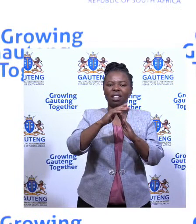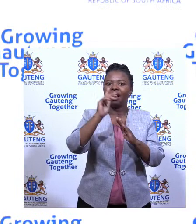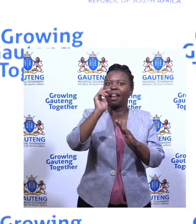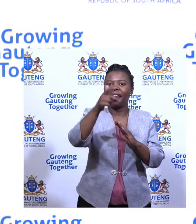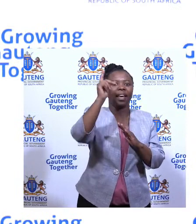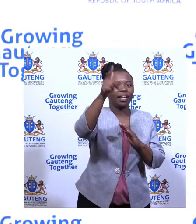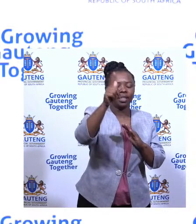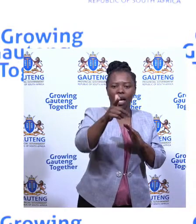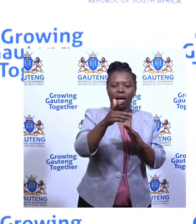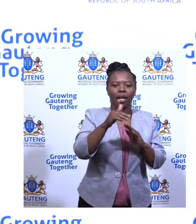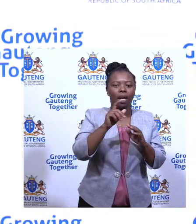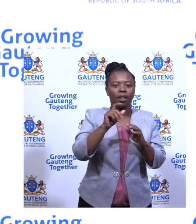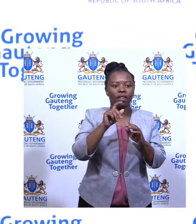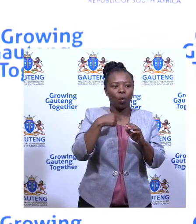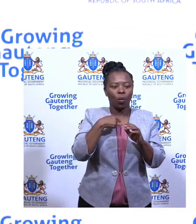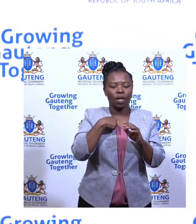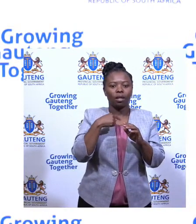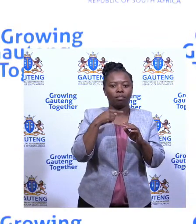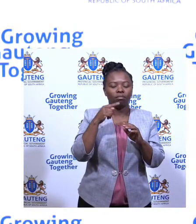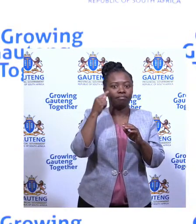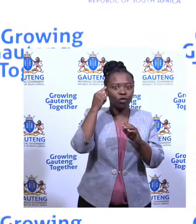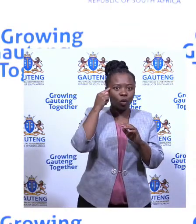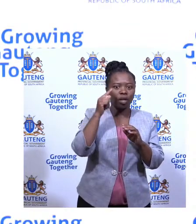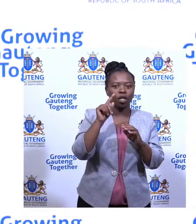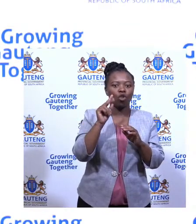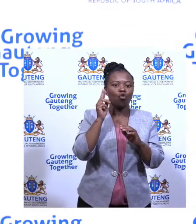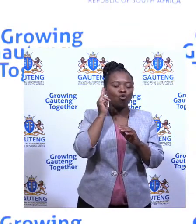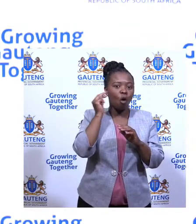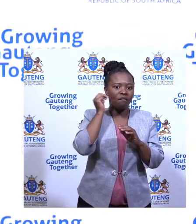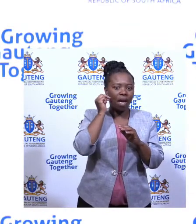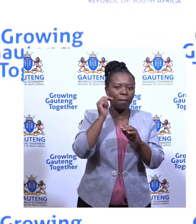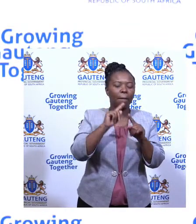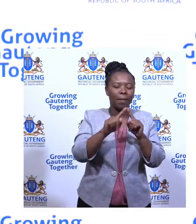had anticipated previously, which is around November. So again, the good news.